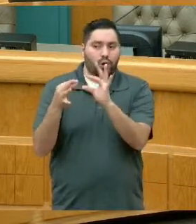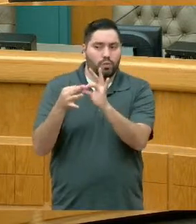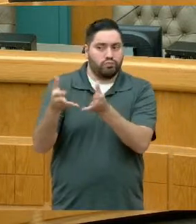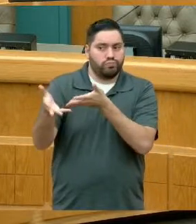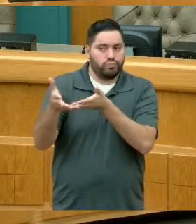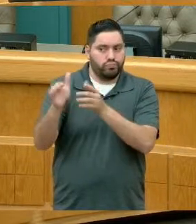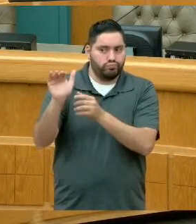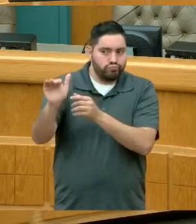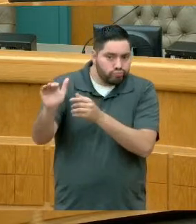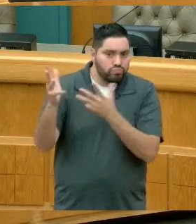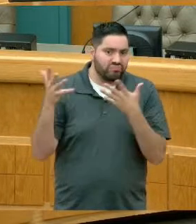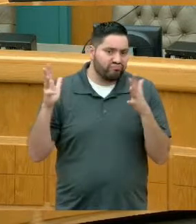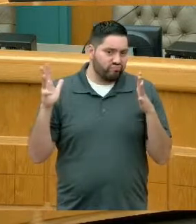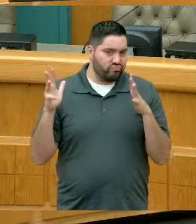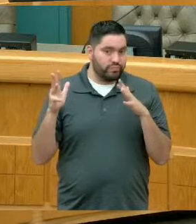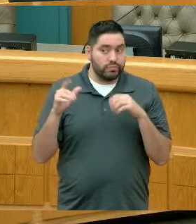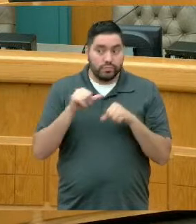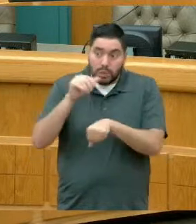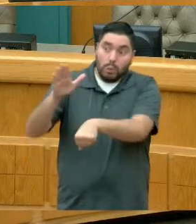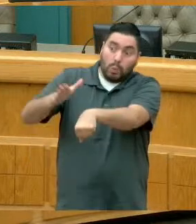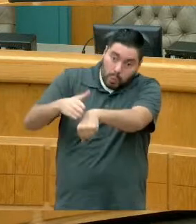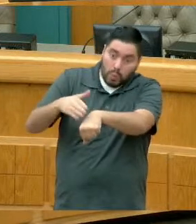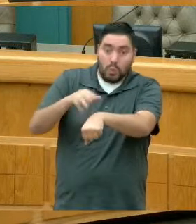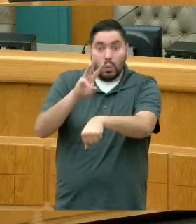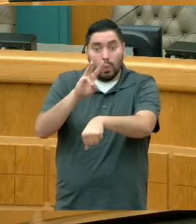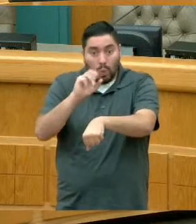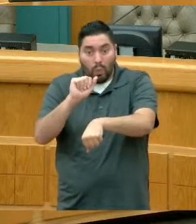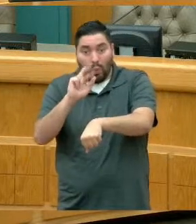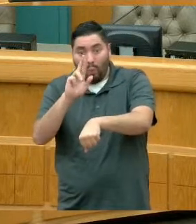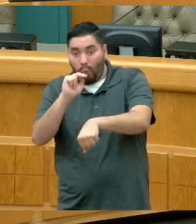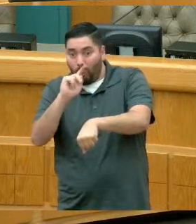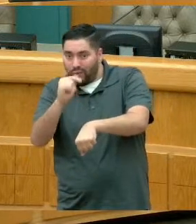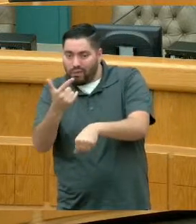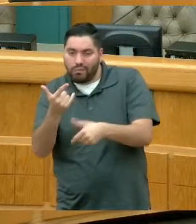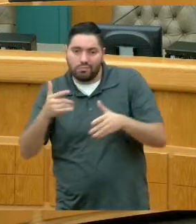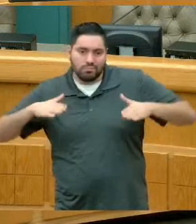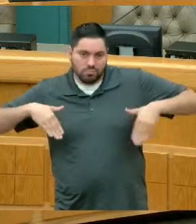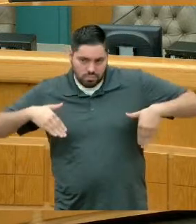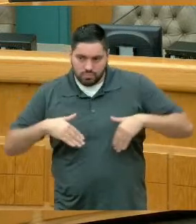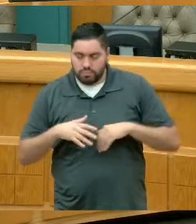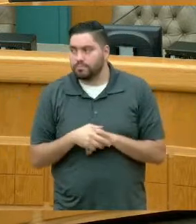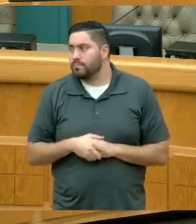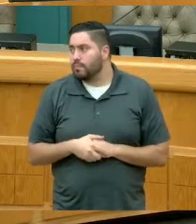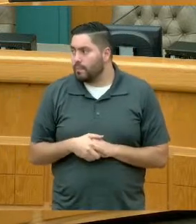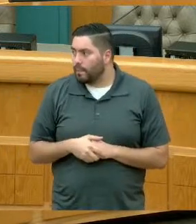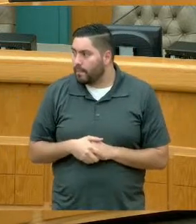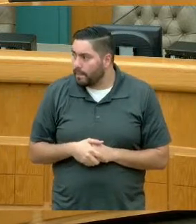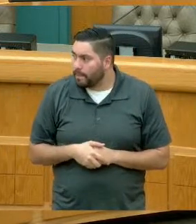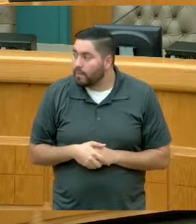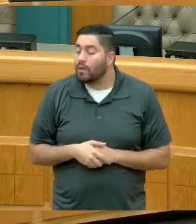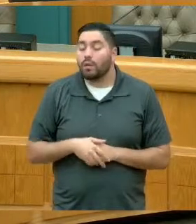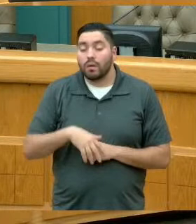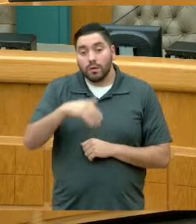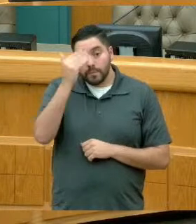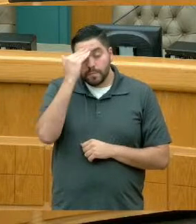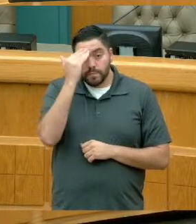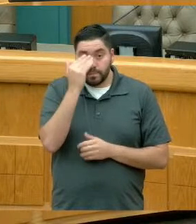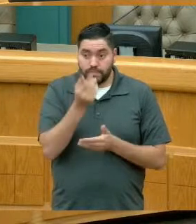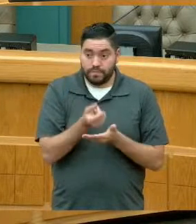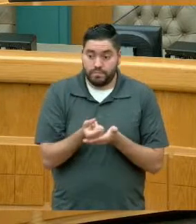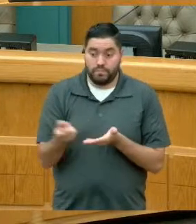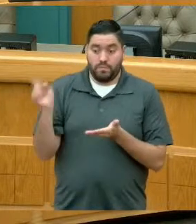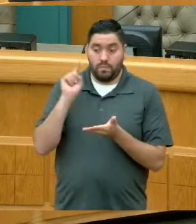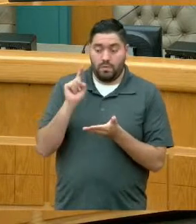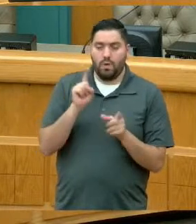Do you know if any warnings were issued? I don't believe any warnings were issued, just verbal coaching is what's taken place so